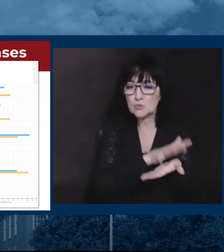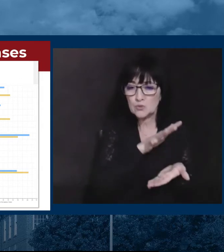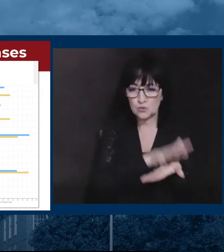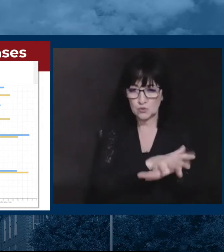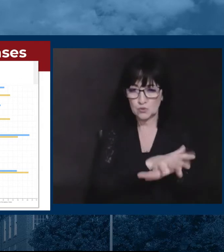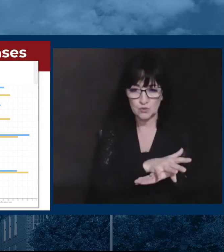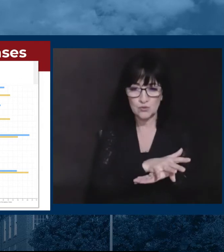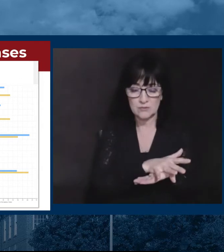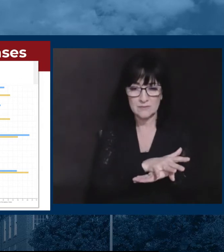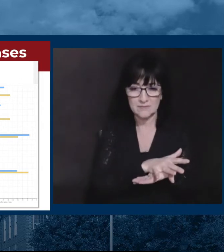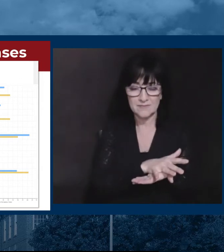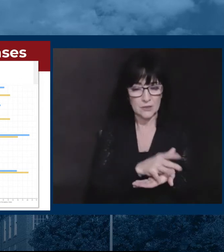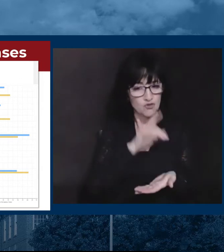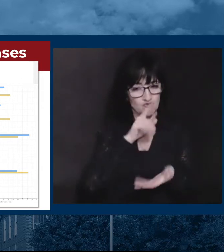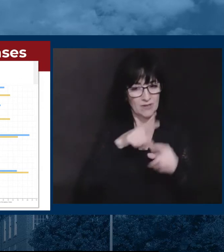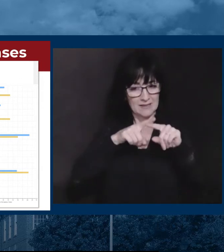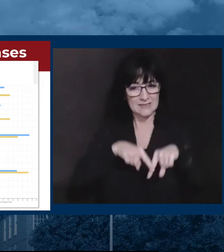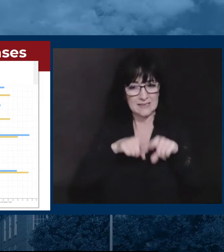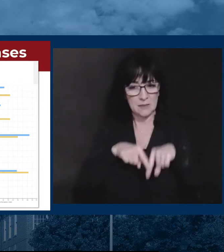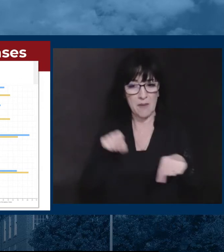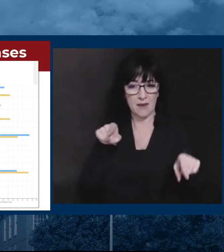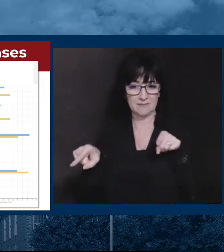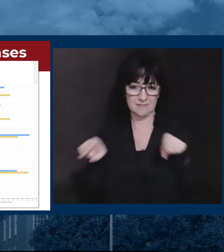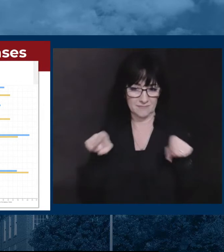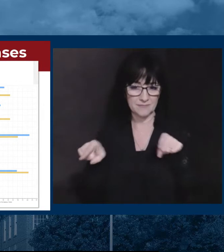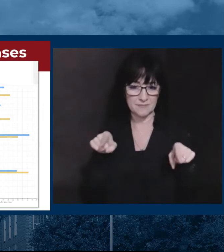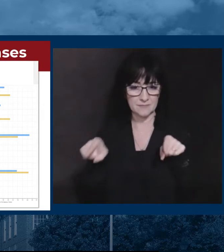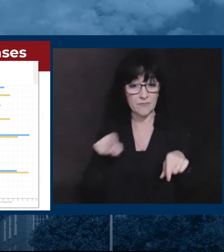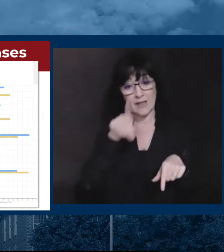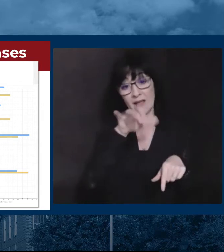number of people who are in-person learning to help